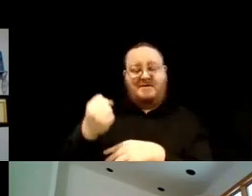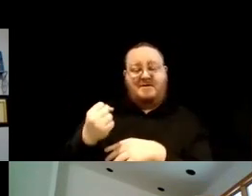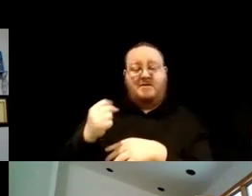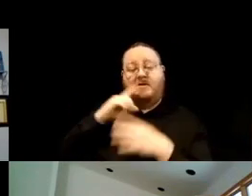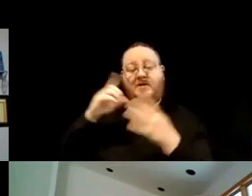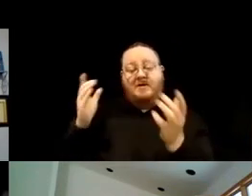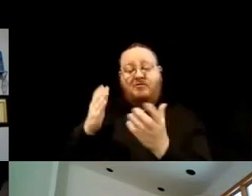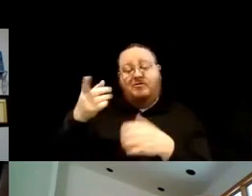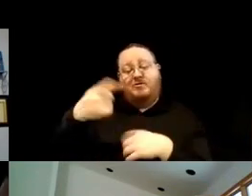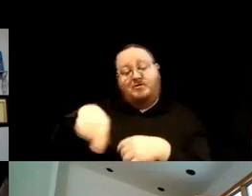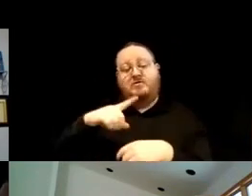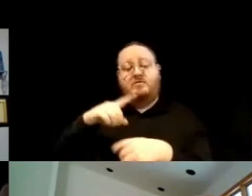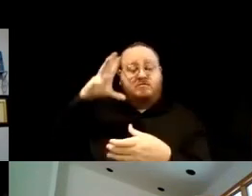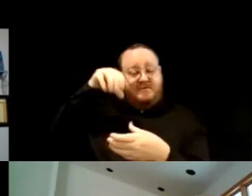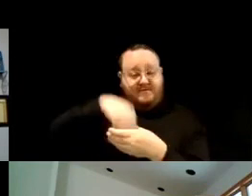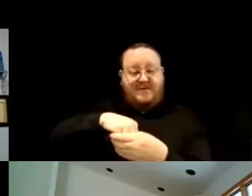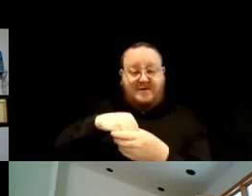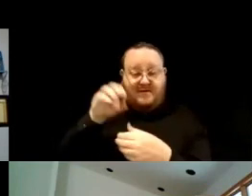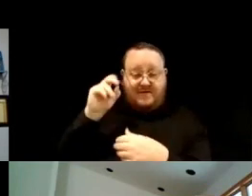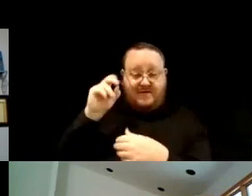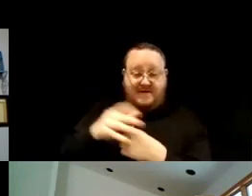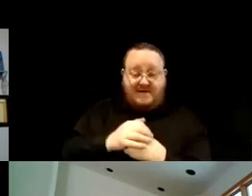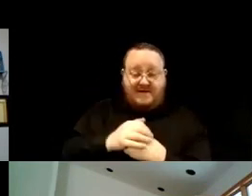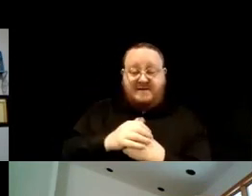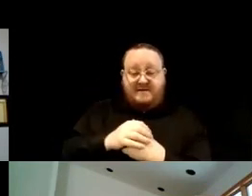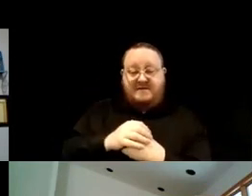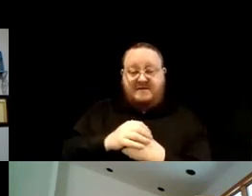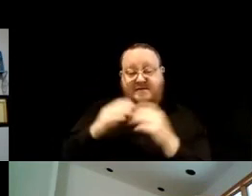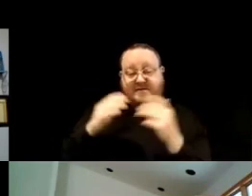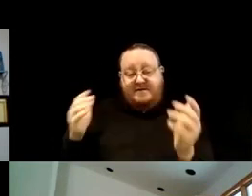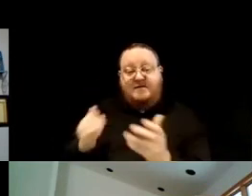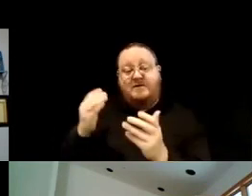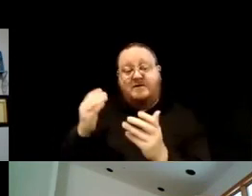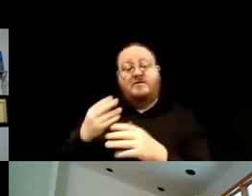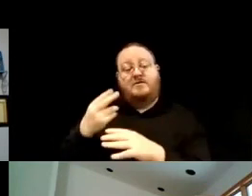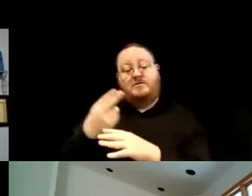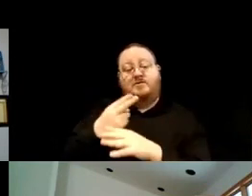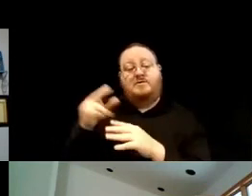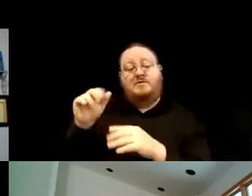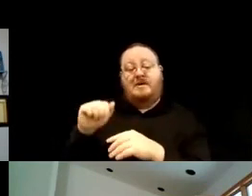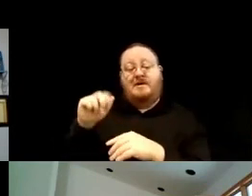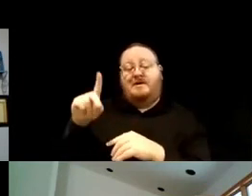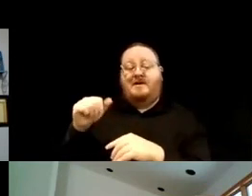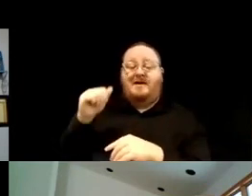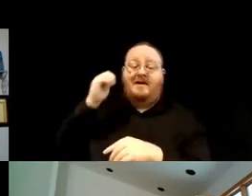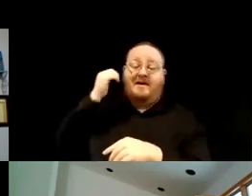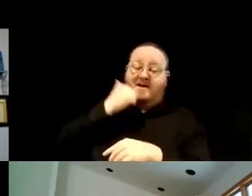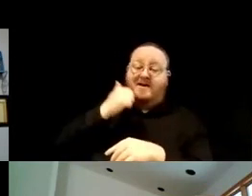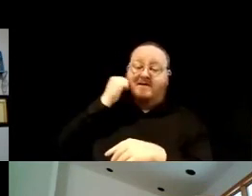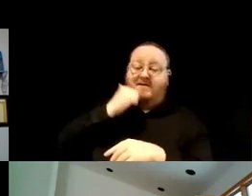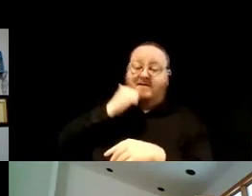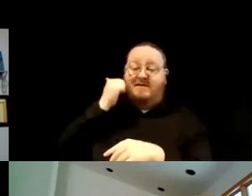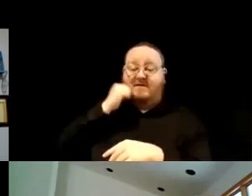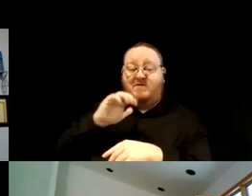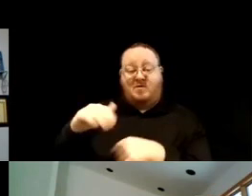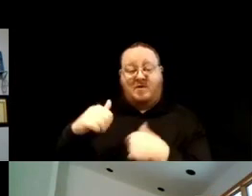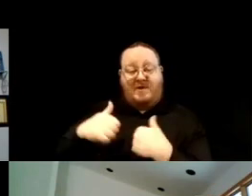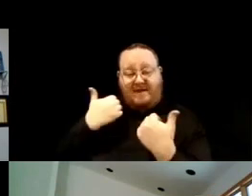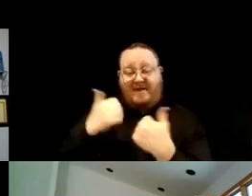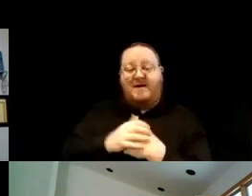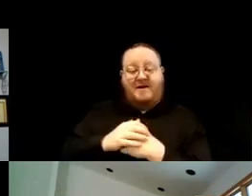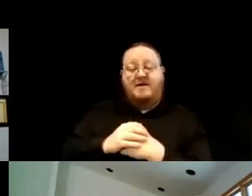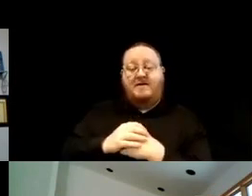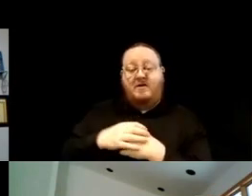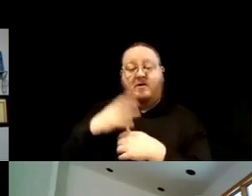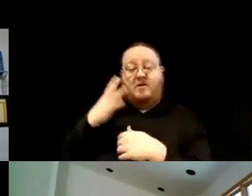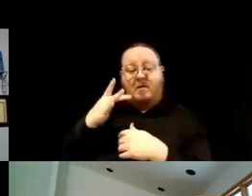be participants, and I encourage you all to use the ADA every day in your lives because it's a living,